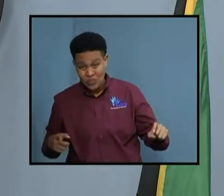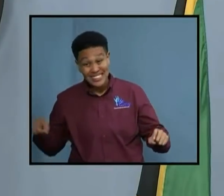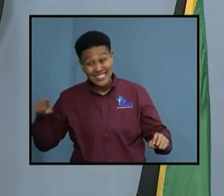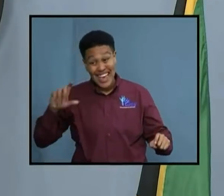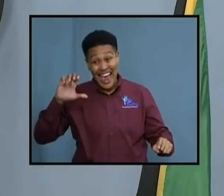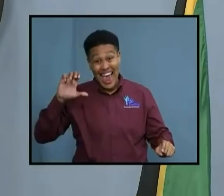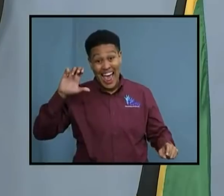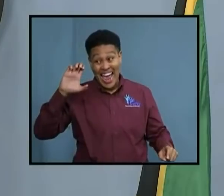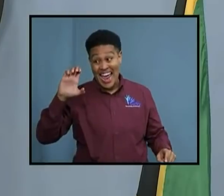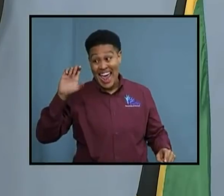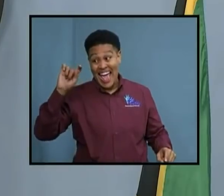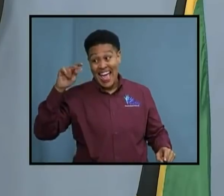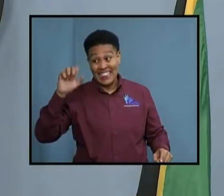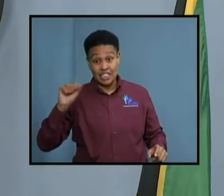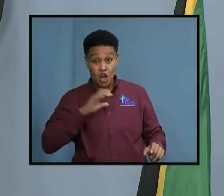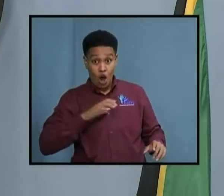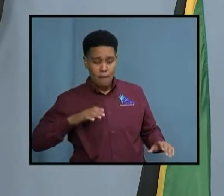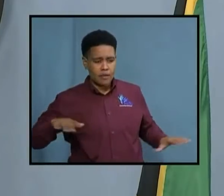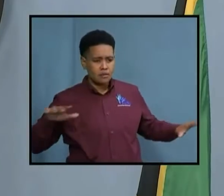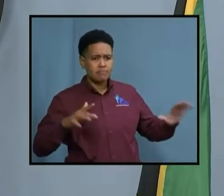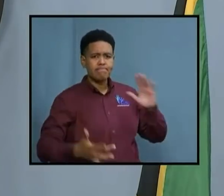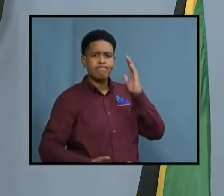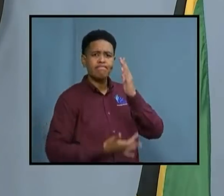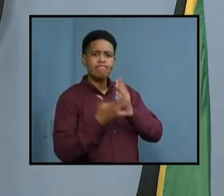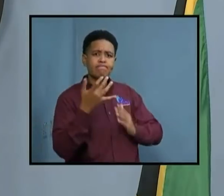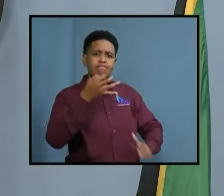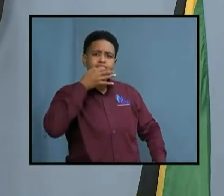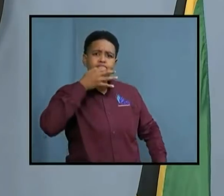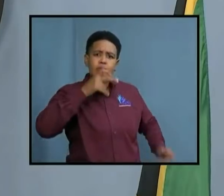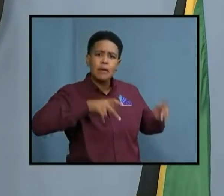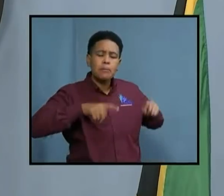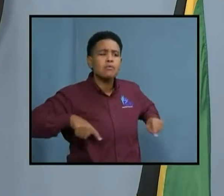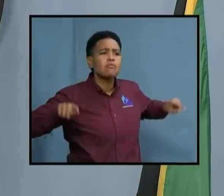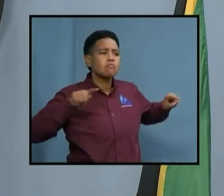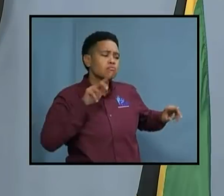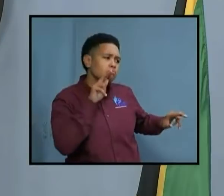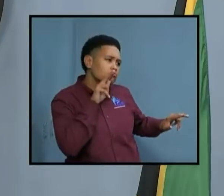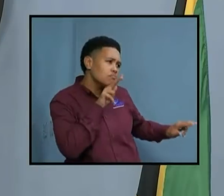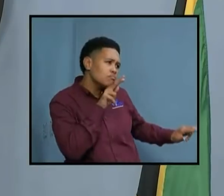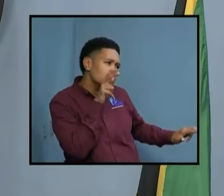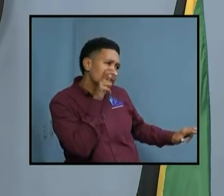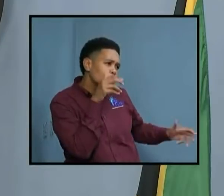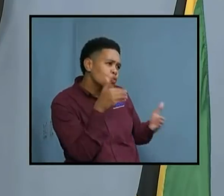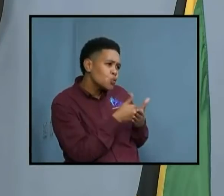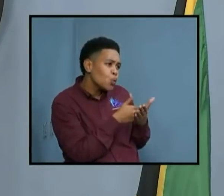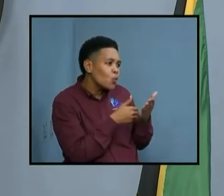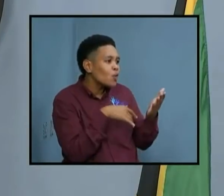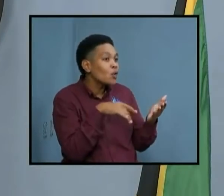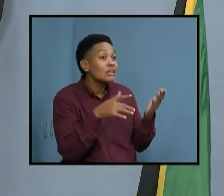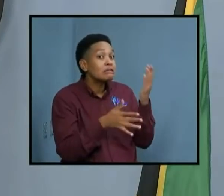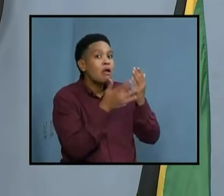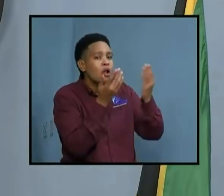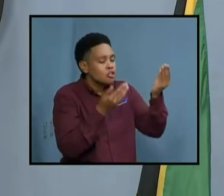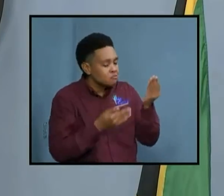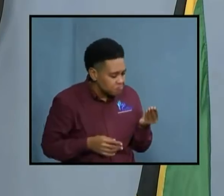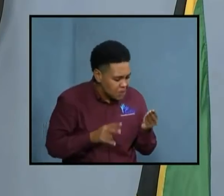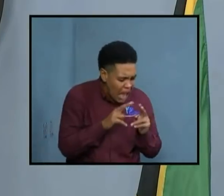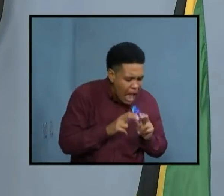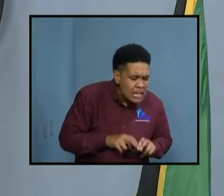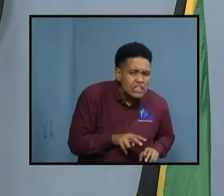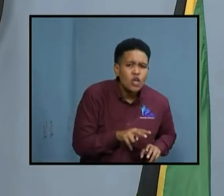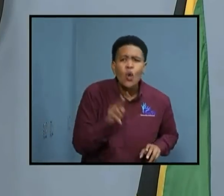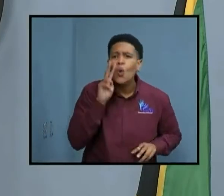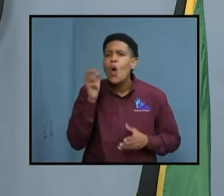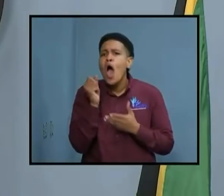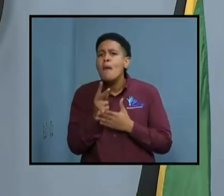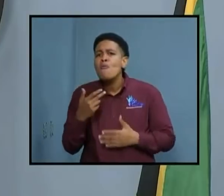technical experts who will take a new discovery, assess it, look at the approvals that have been had,